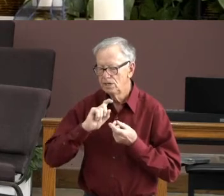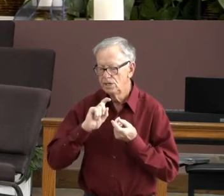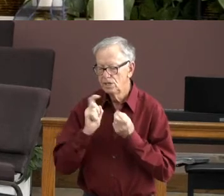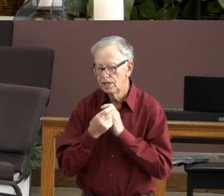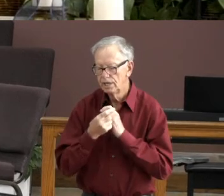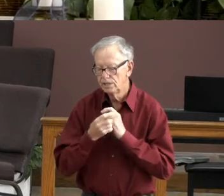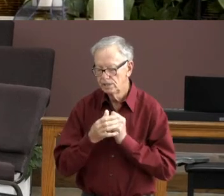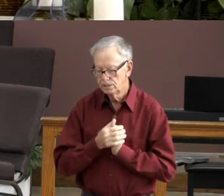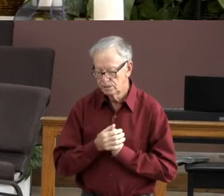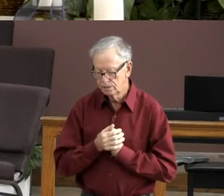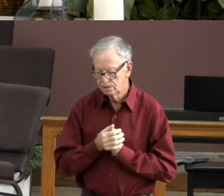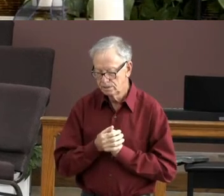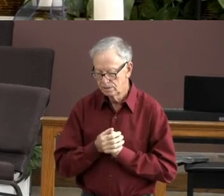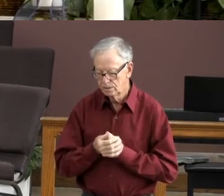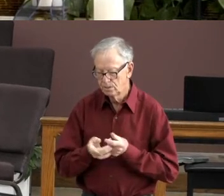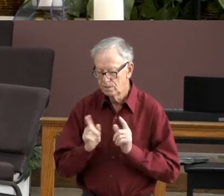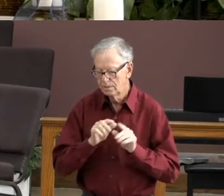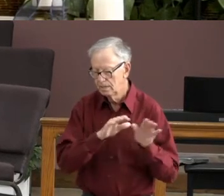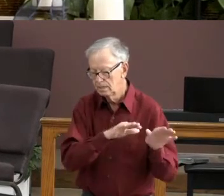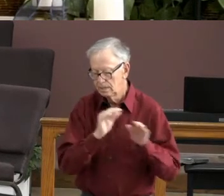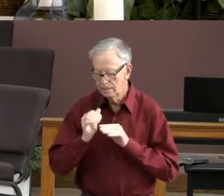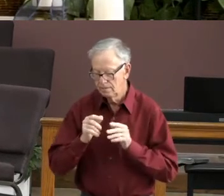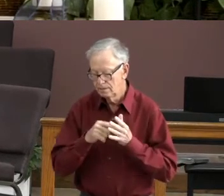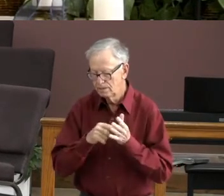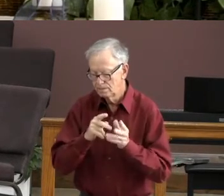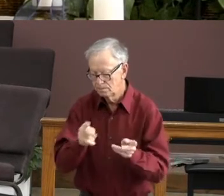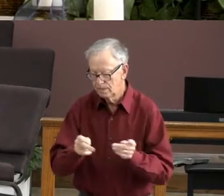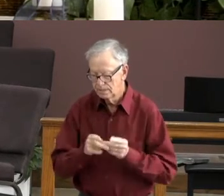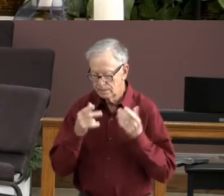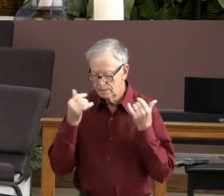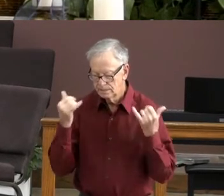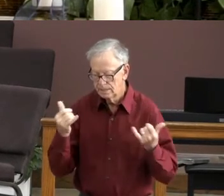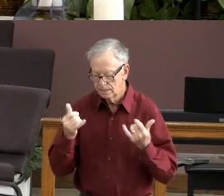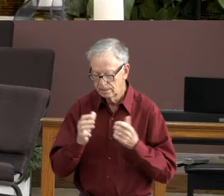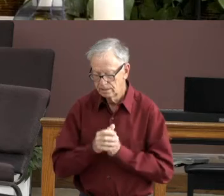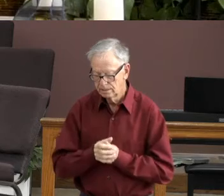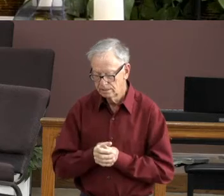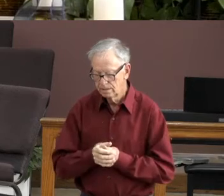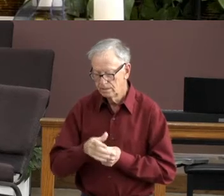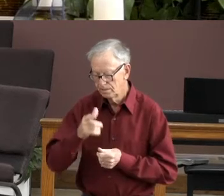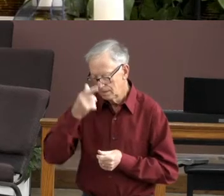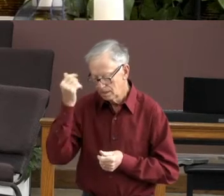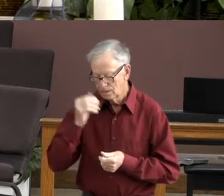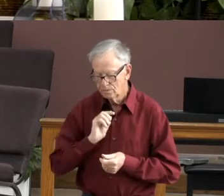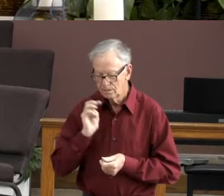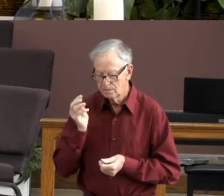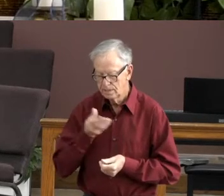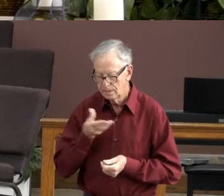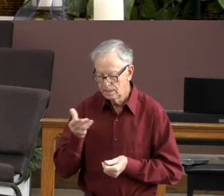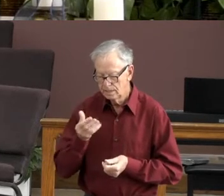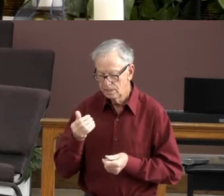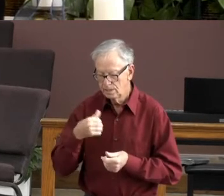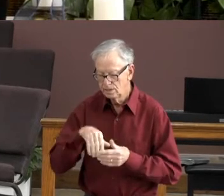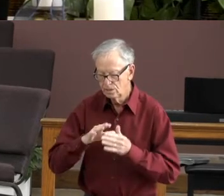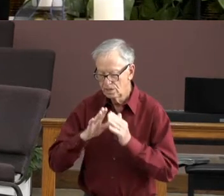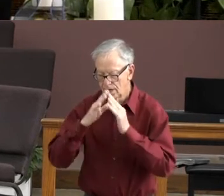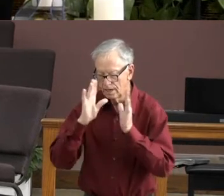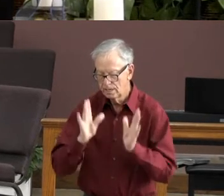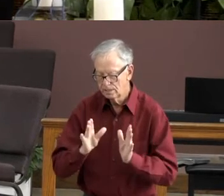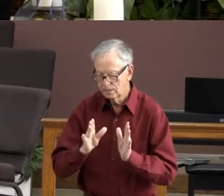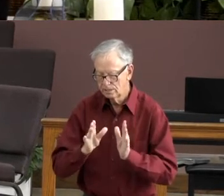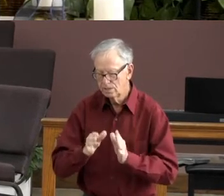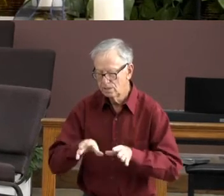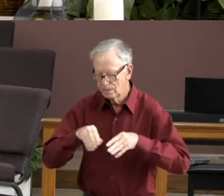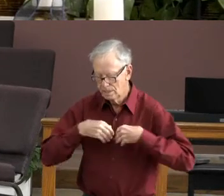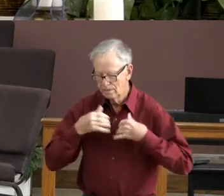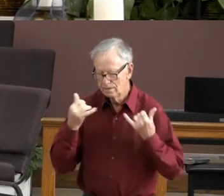changed when we leave this place today because we have been in your presence. So